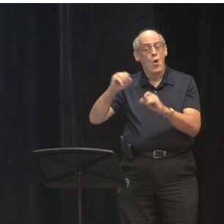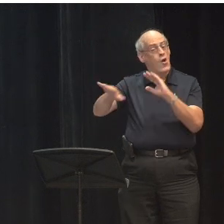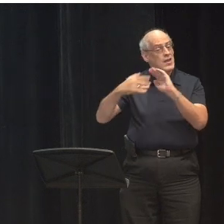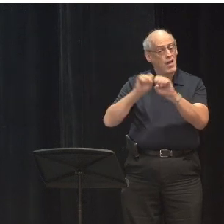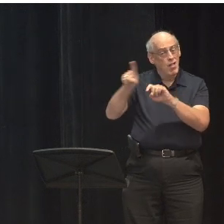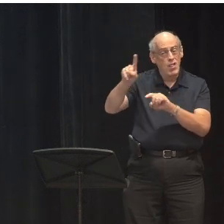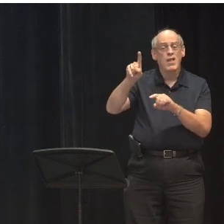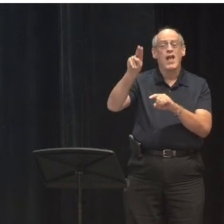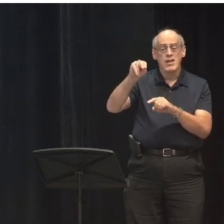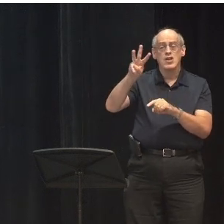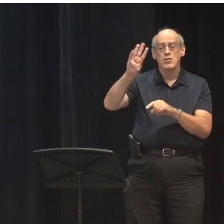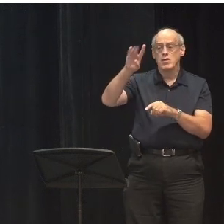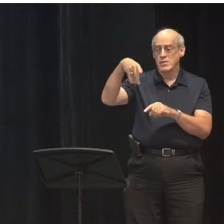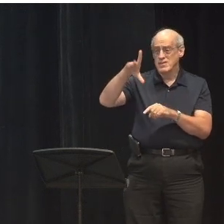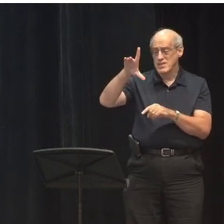to